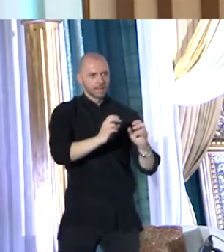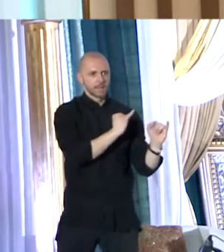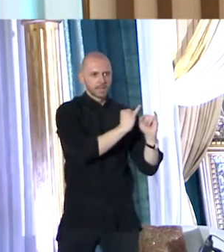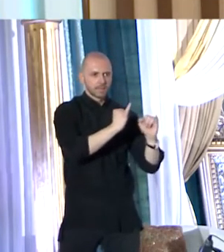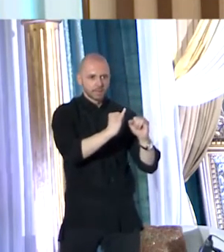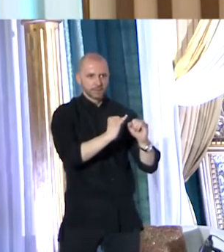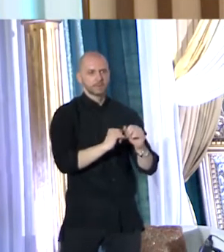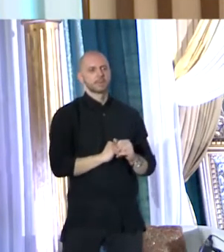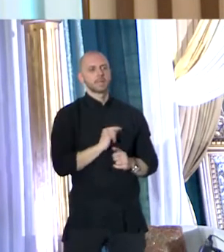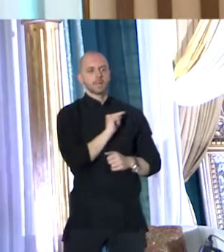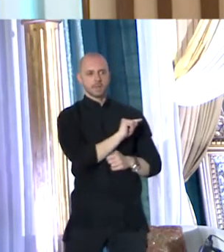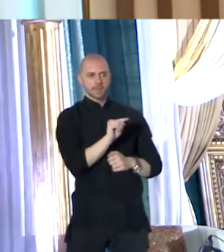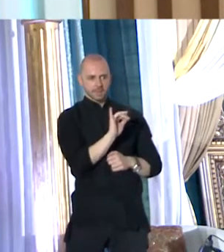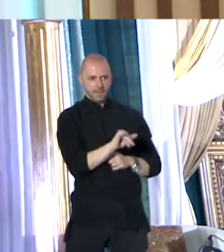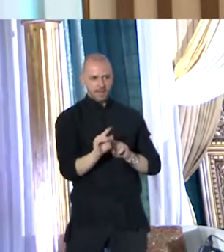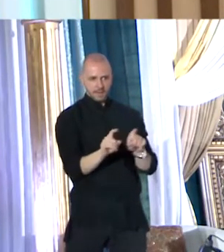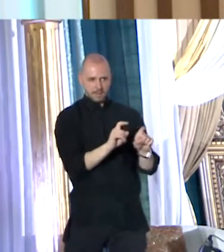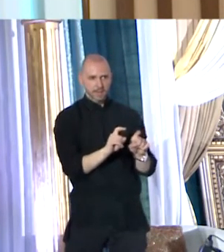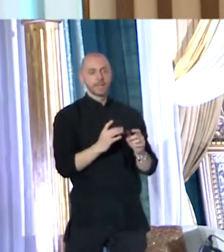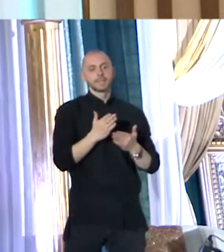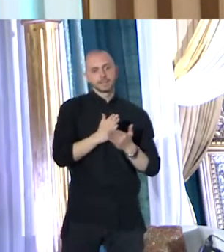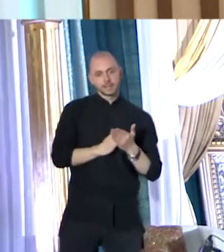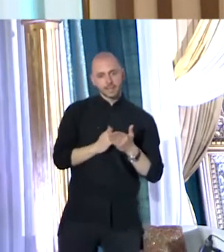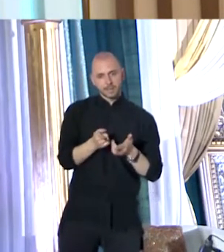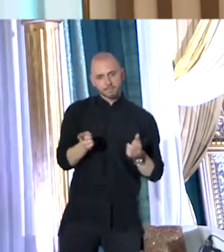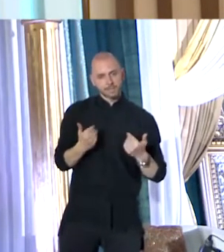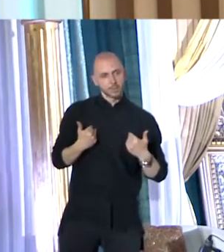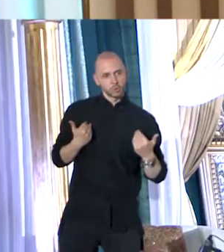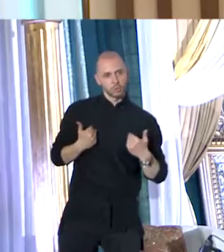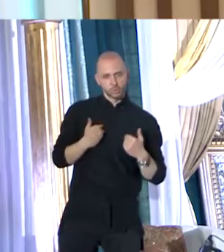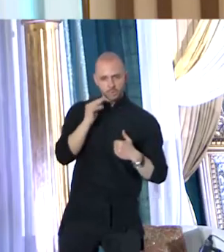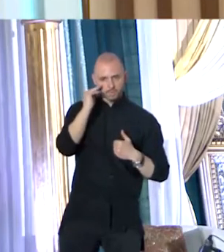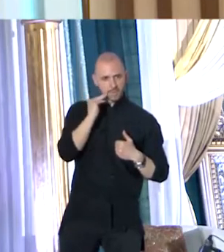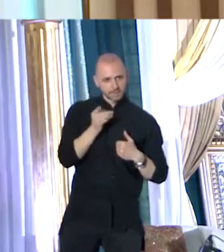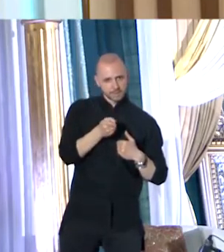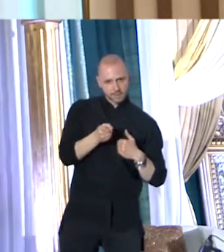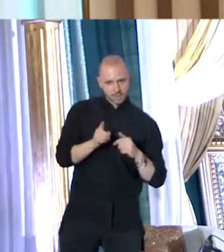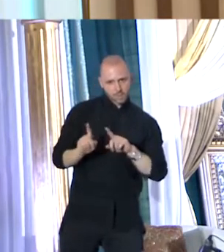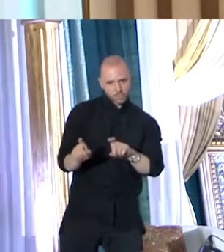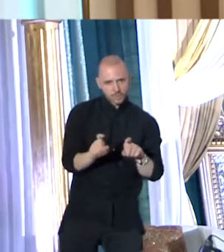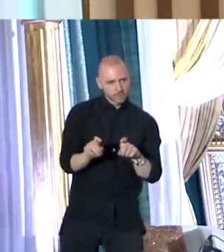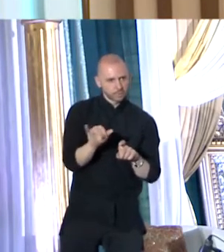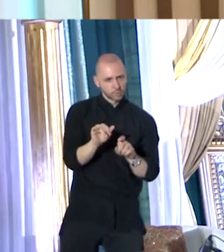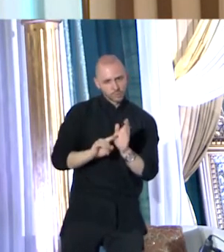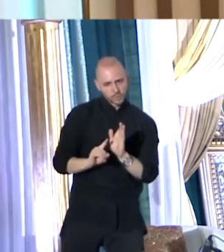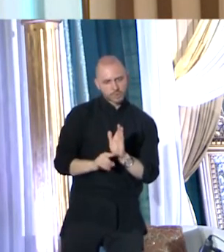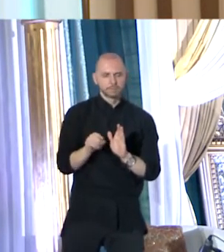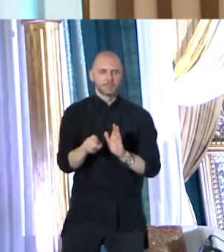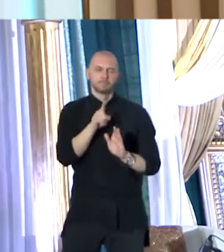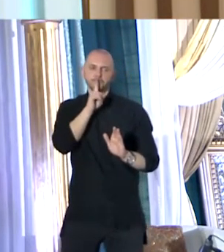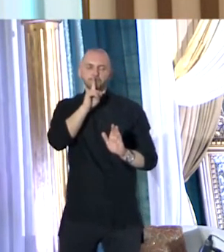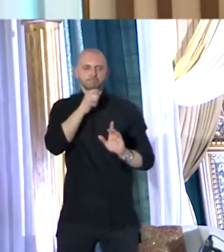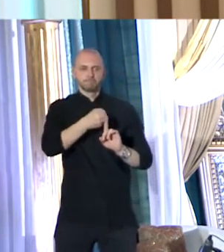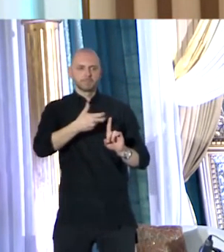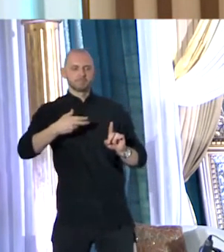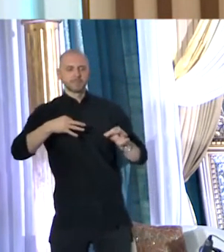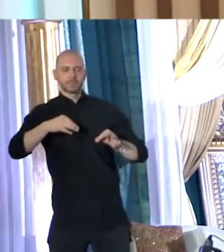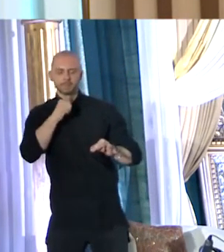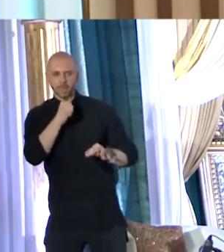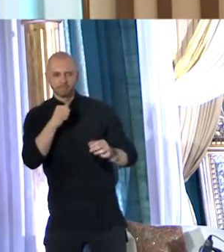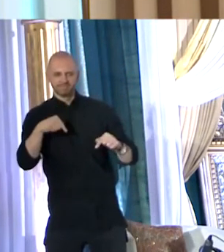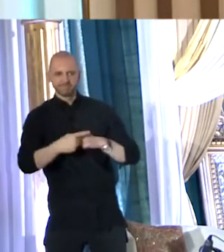was some additional research with Muslim youth that I'm not going to talk about today that also adds to the picture. But as we did in 2006, we